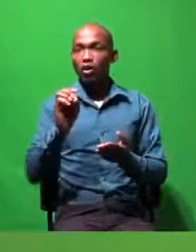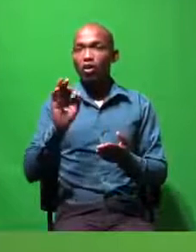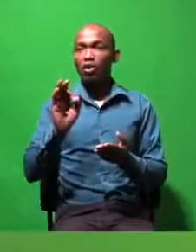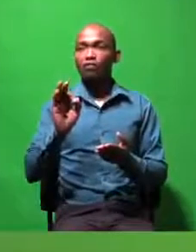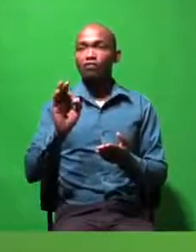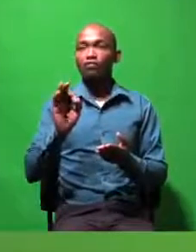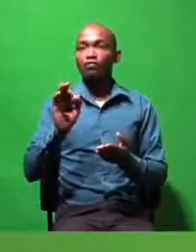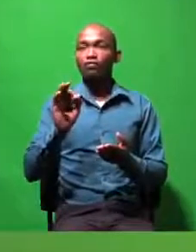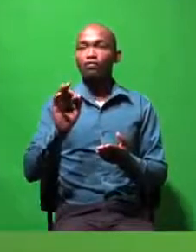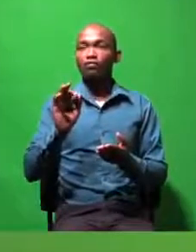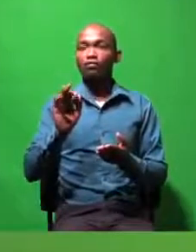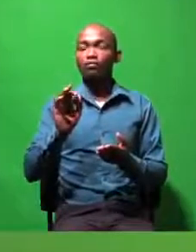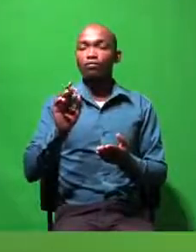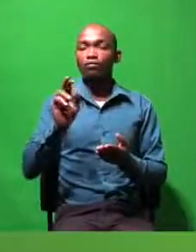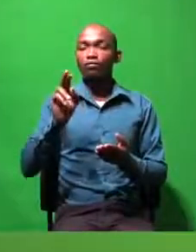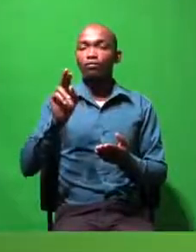turn.